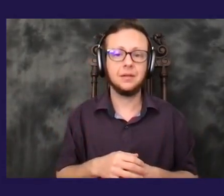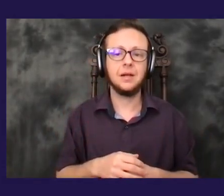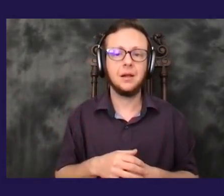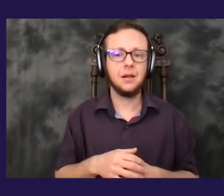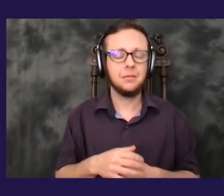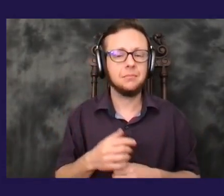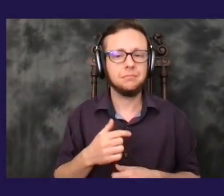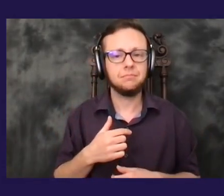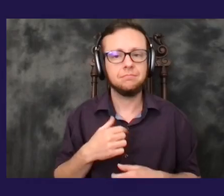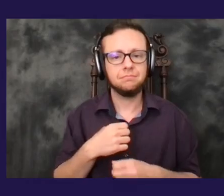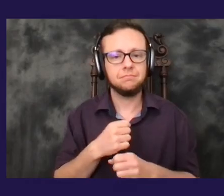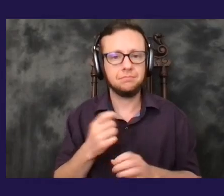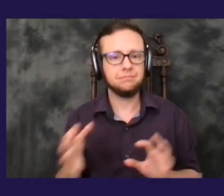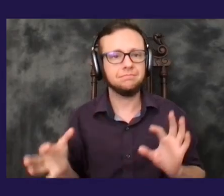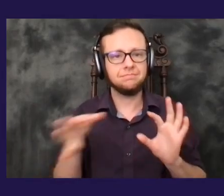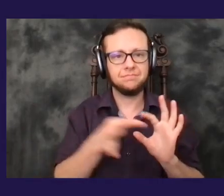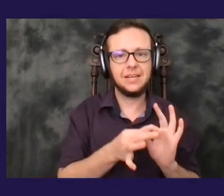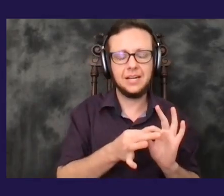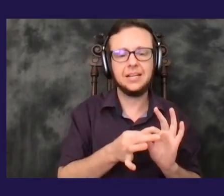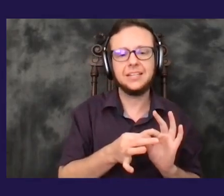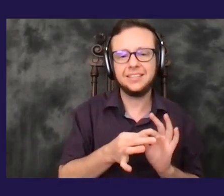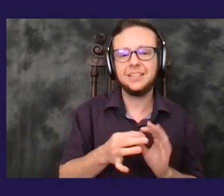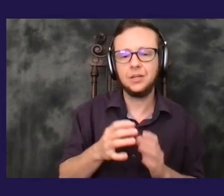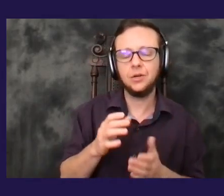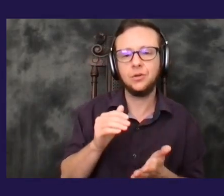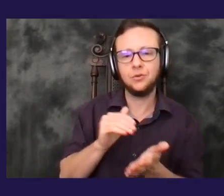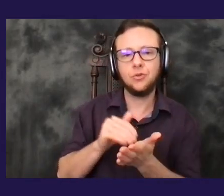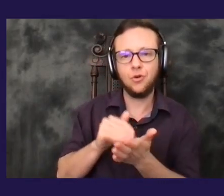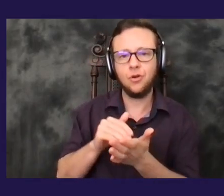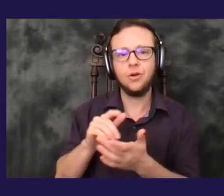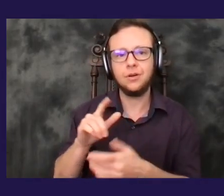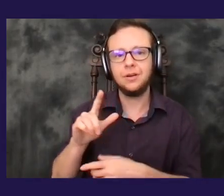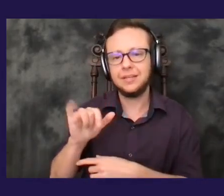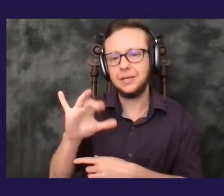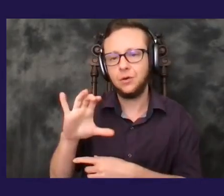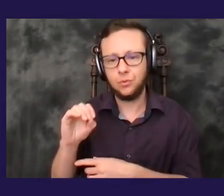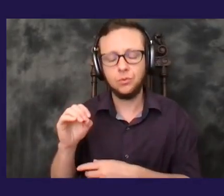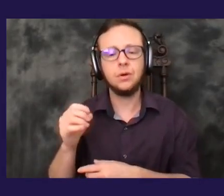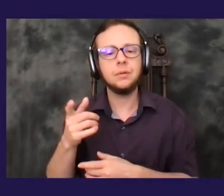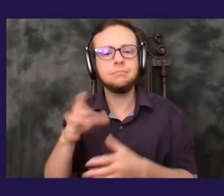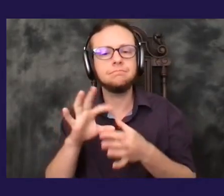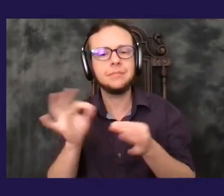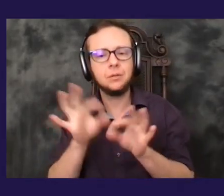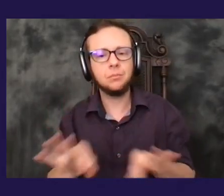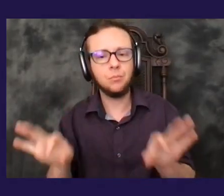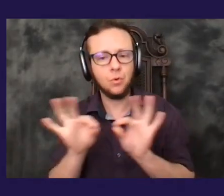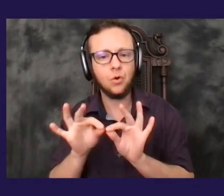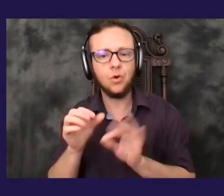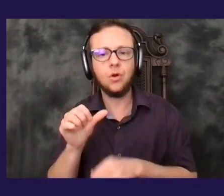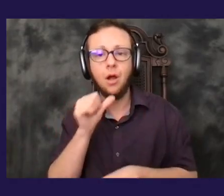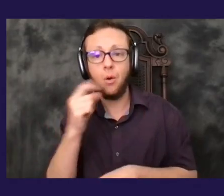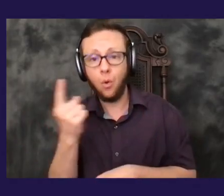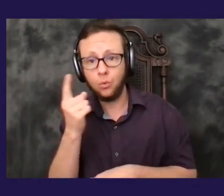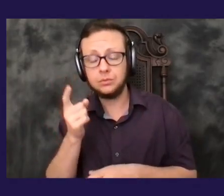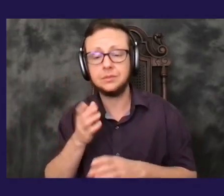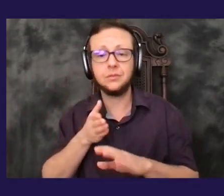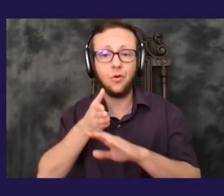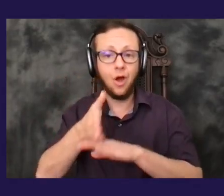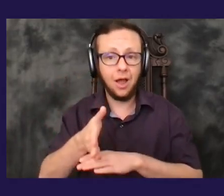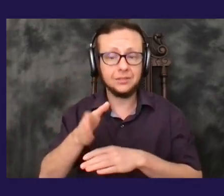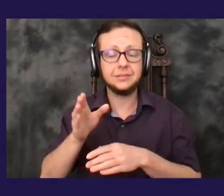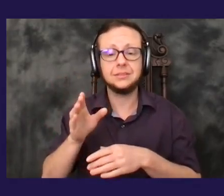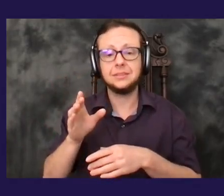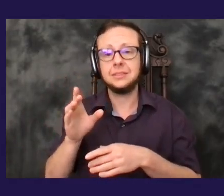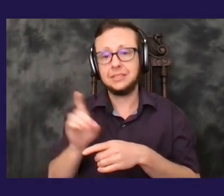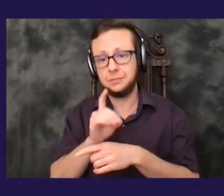Dr. Legault, when you were mentioning, the importance of not only cross-disciplinary work, but also agencies